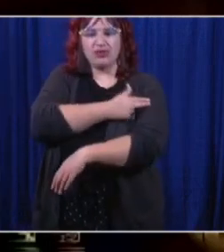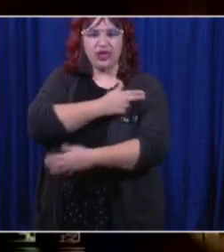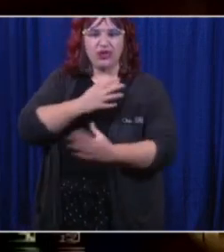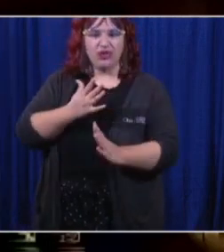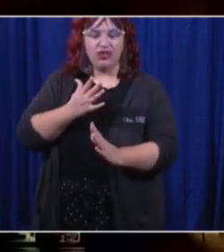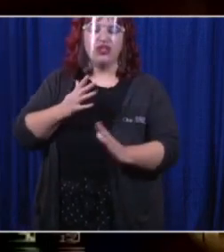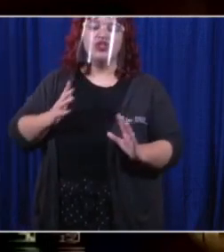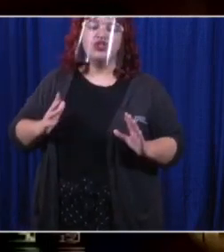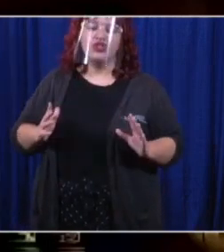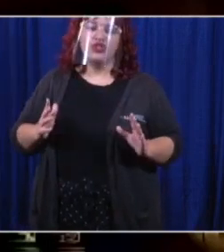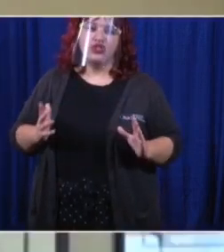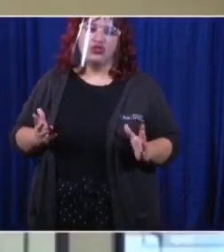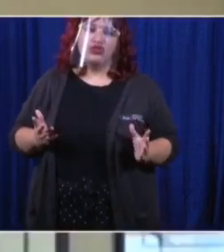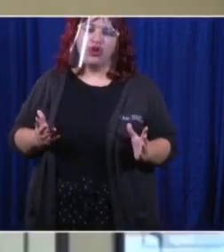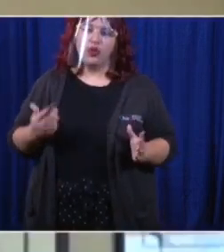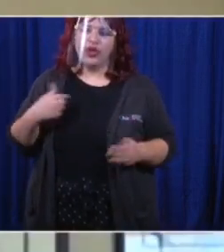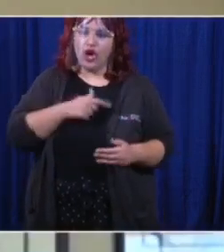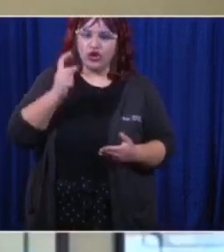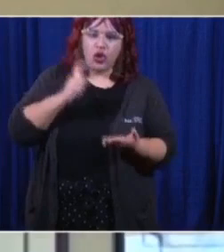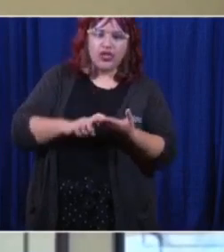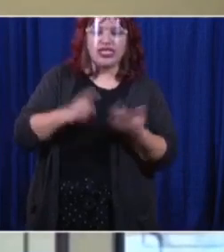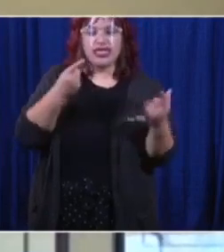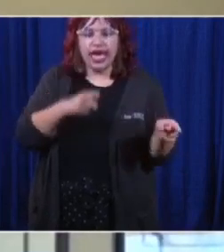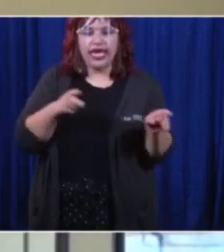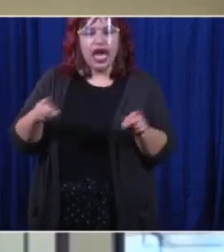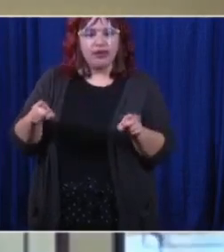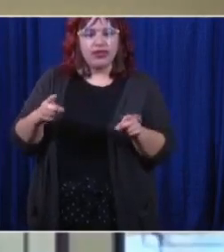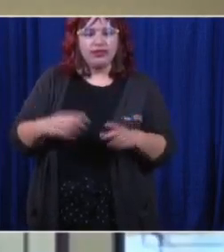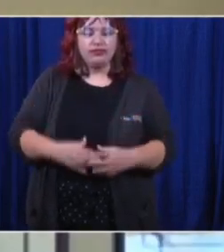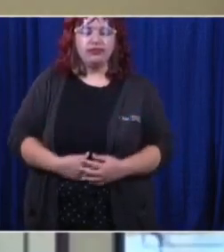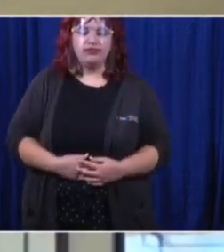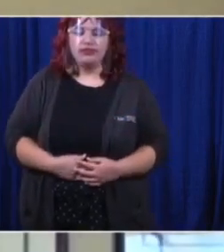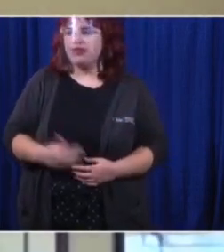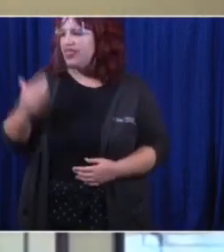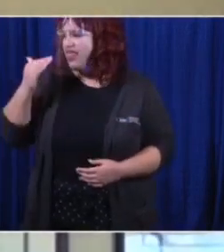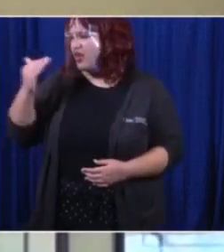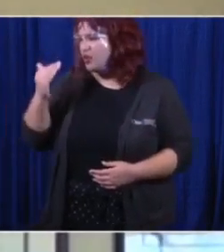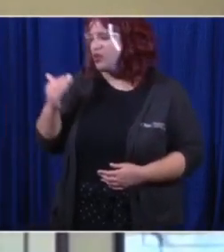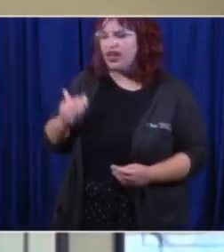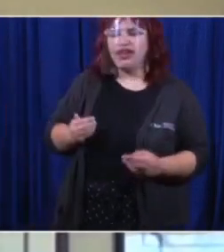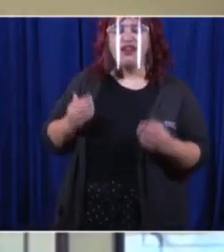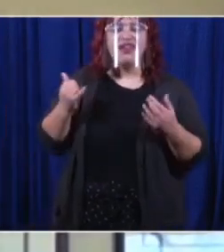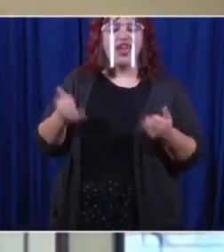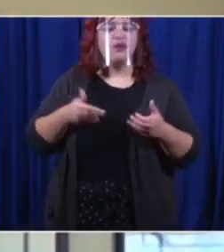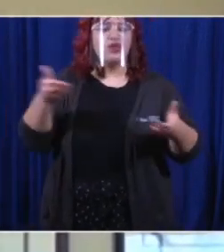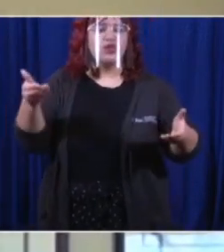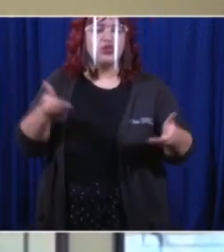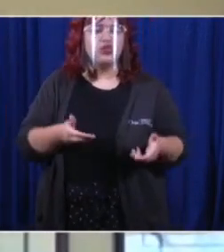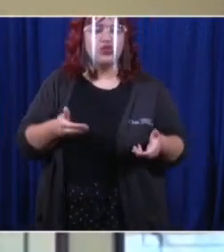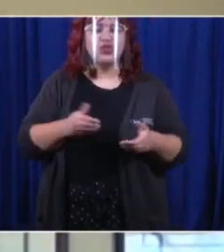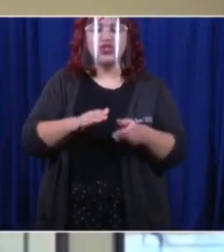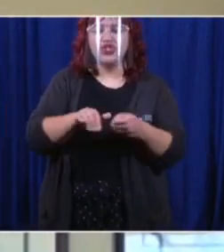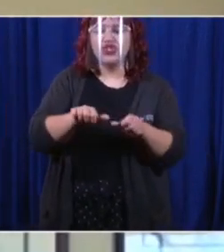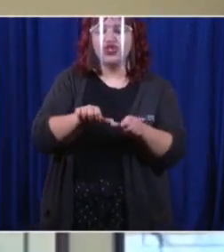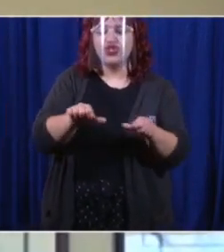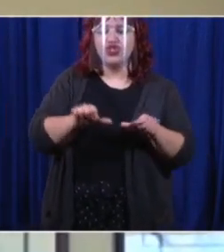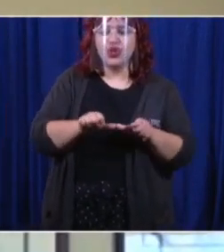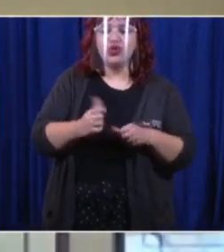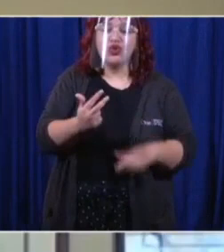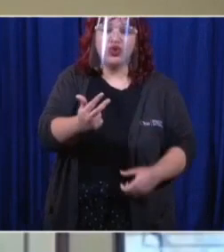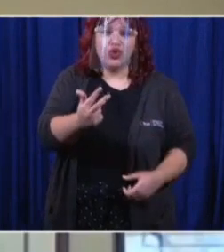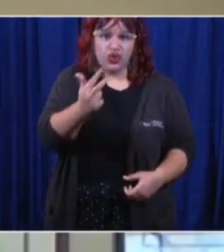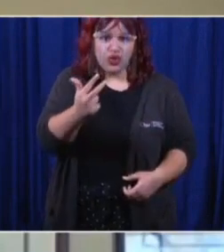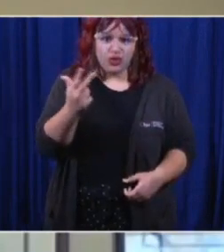that need to be in the hospital. Thank you very much, Andy. Thanks. Appreciate it. And now I'd like to introduce the lead for Zone 3, Dr. Rick